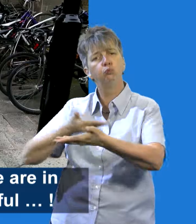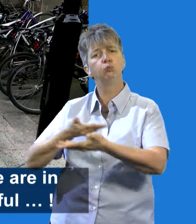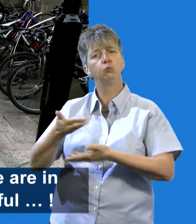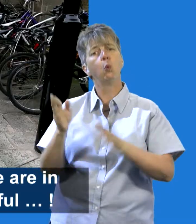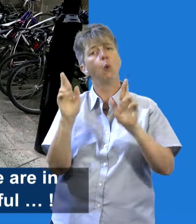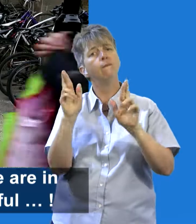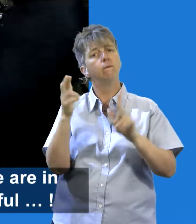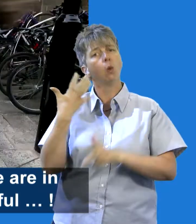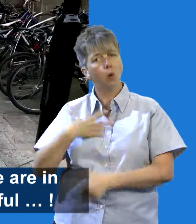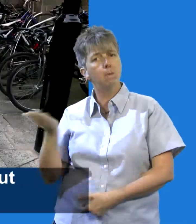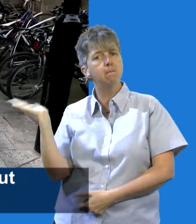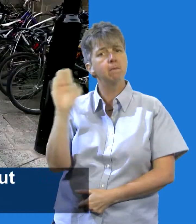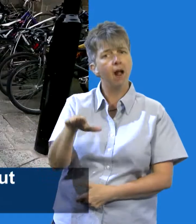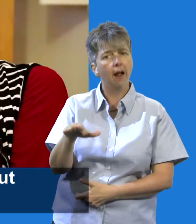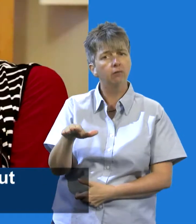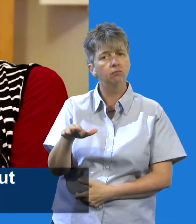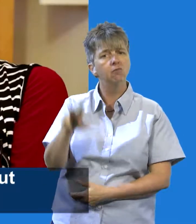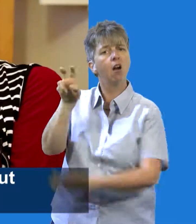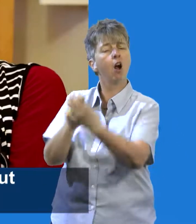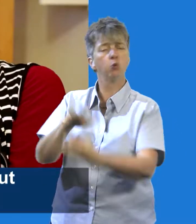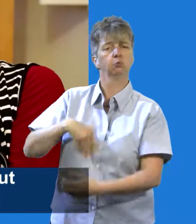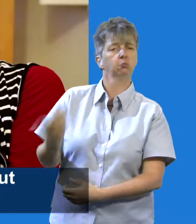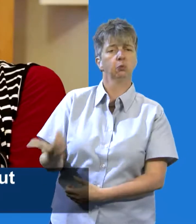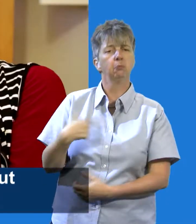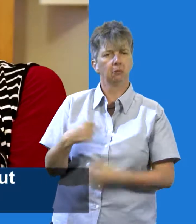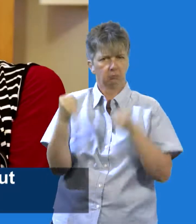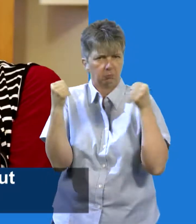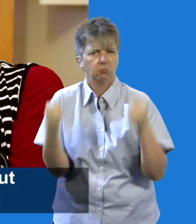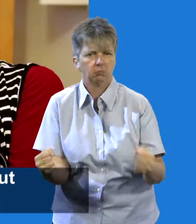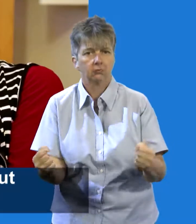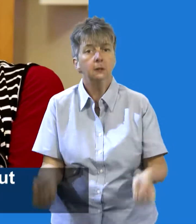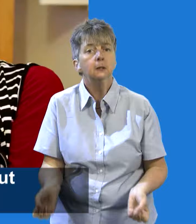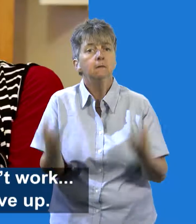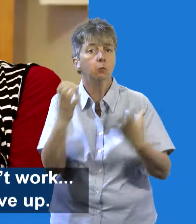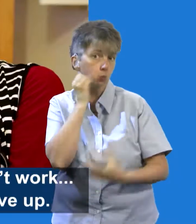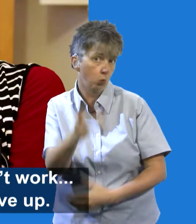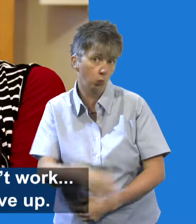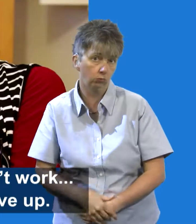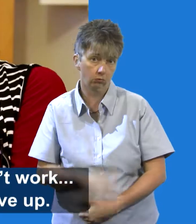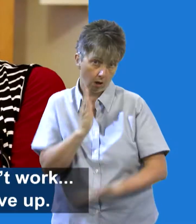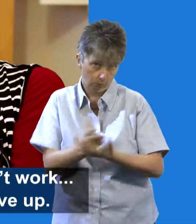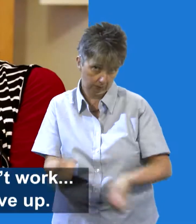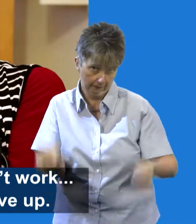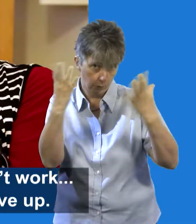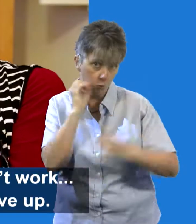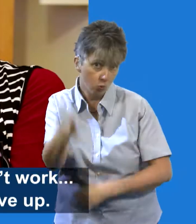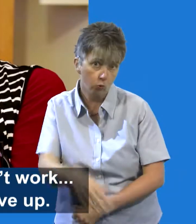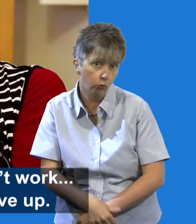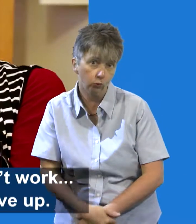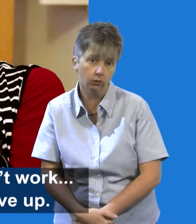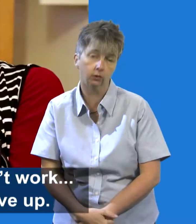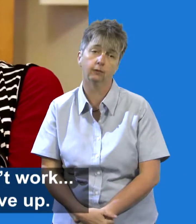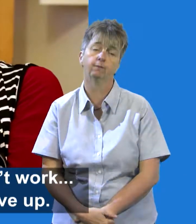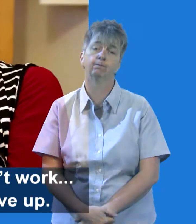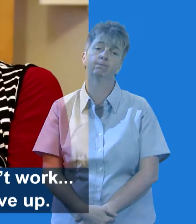consultation, and I'm hopeful. I want to come back without any unpleasantness. But I said, trust me, if this doesn't